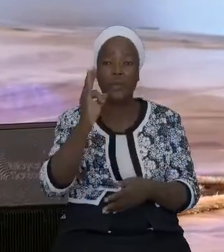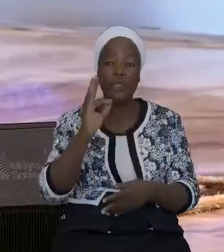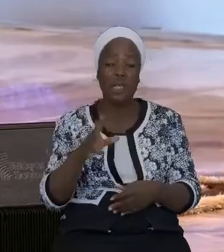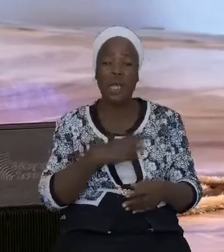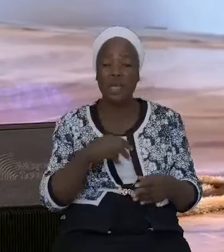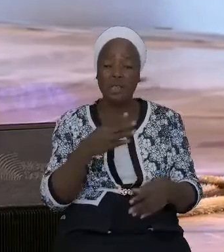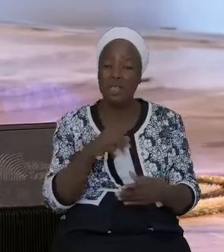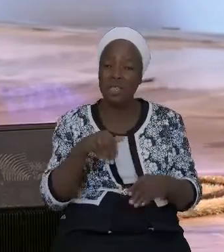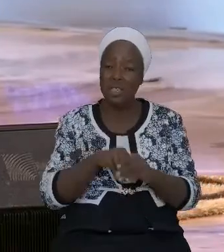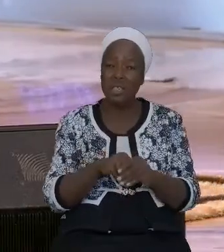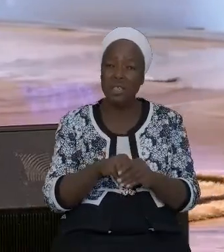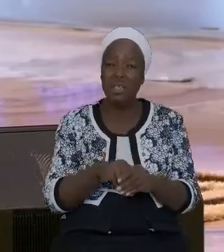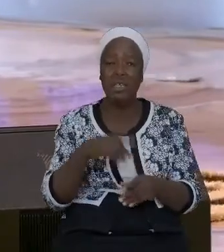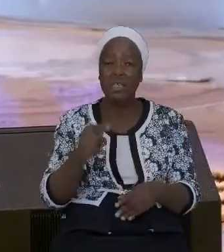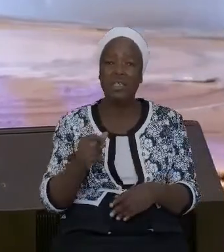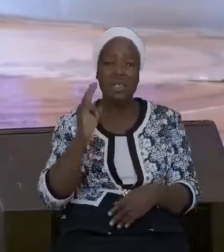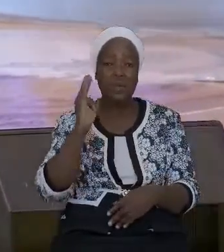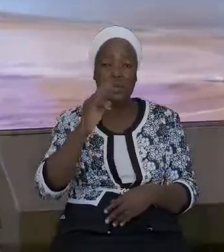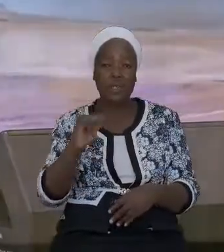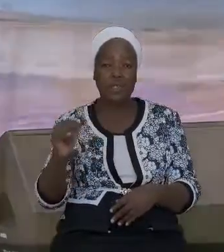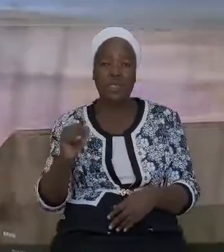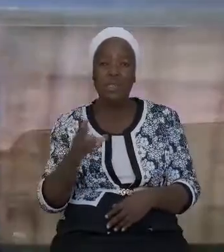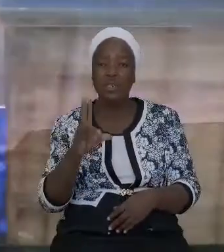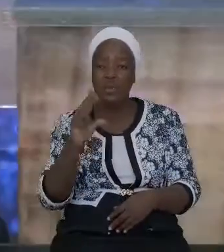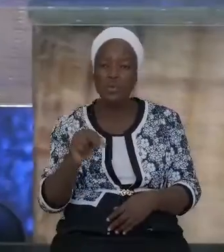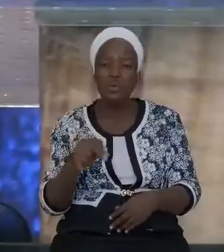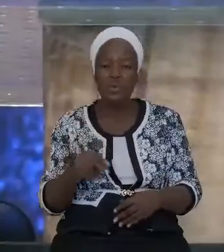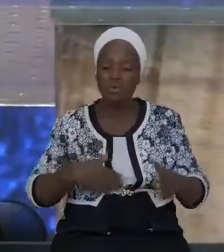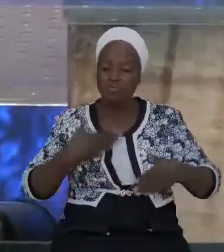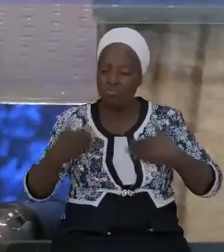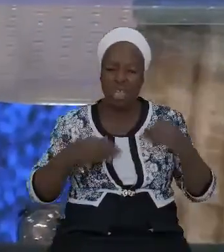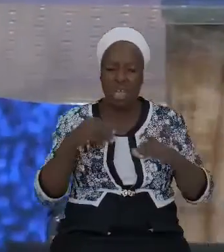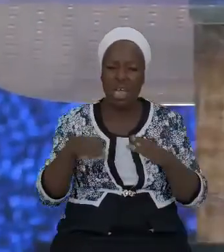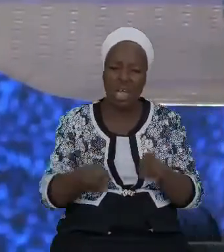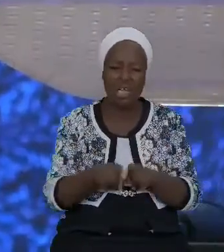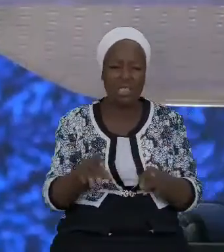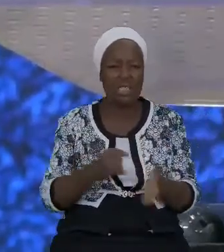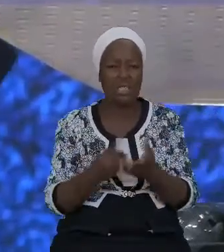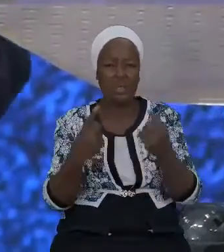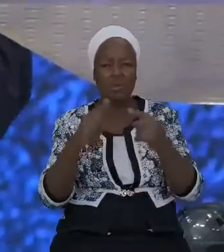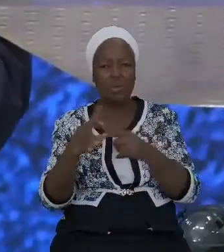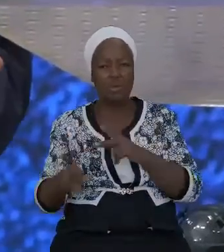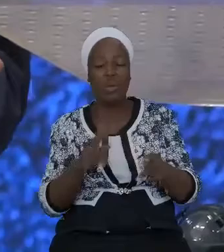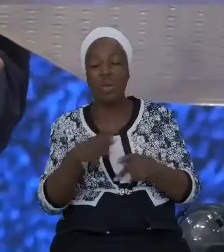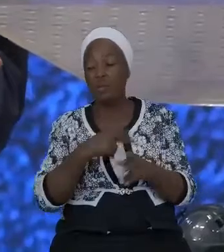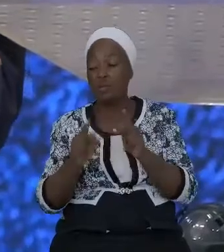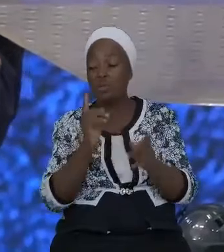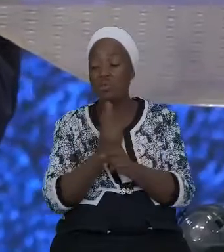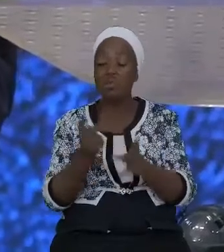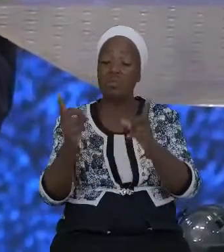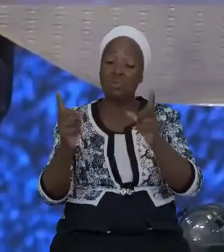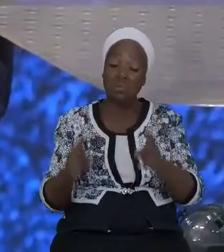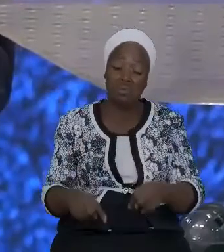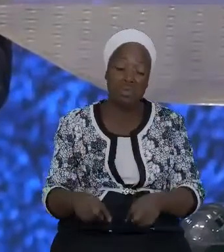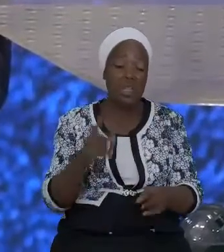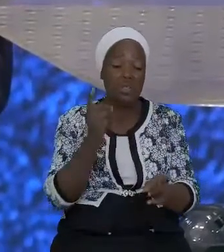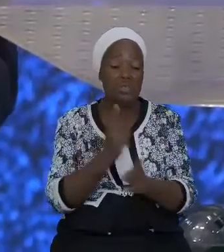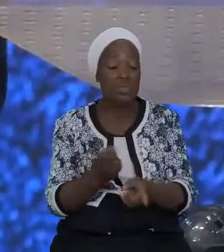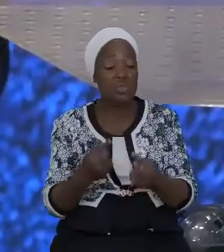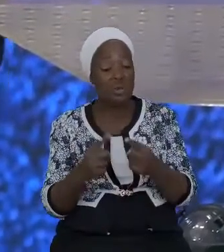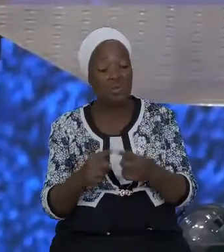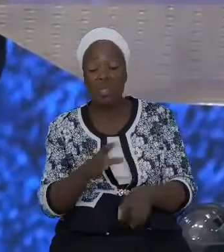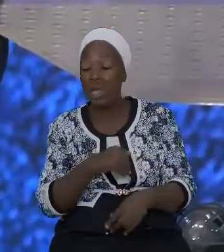is no life as it comes to the people. And the people just come just for